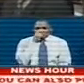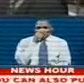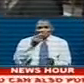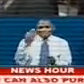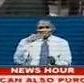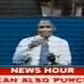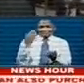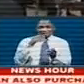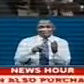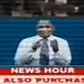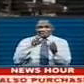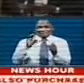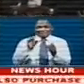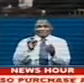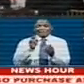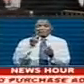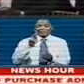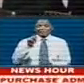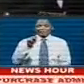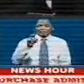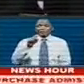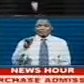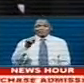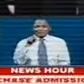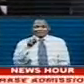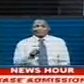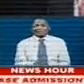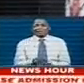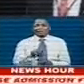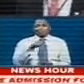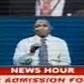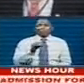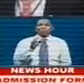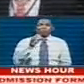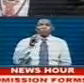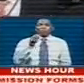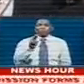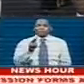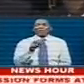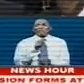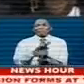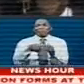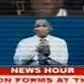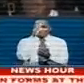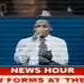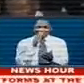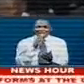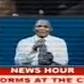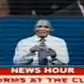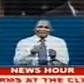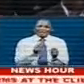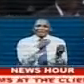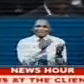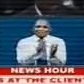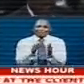A former Vice Chancellor of the Kwame Nkrumah University of Science and Technology, Professor William Otu Ellis, urged parents to prepare to bear